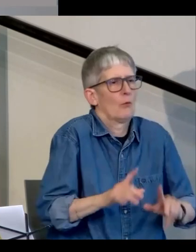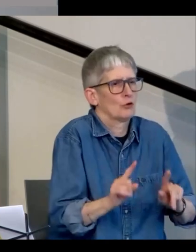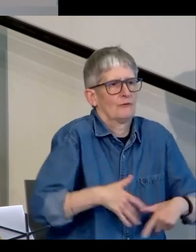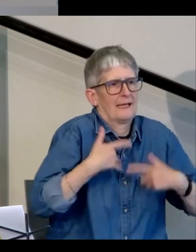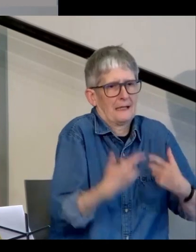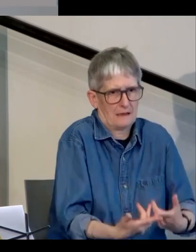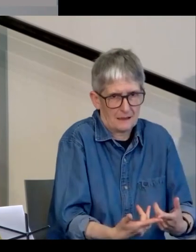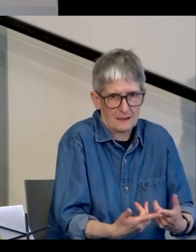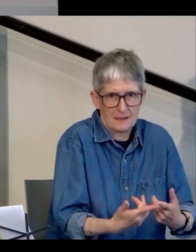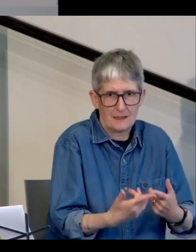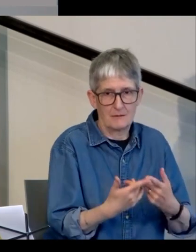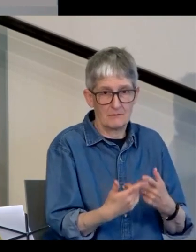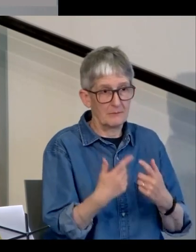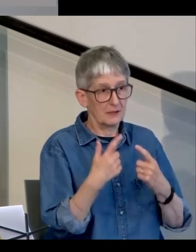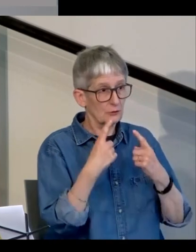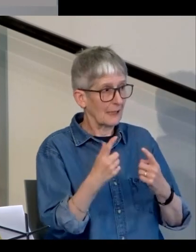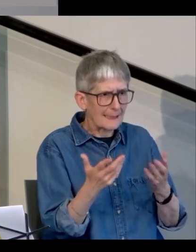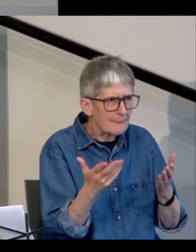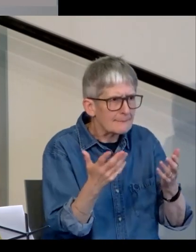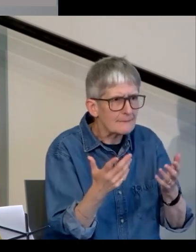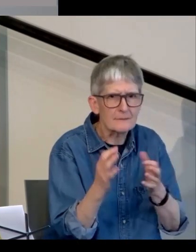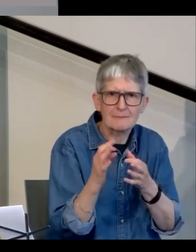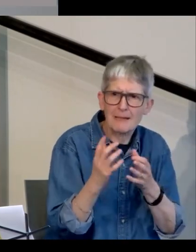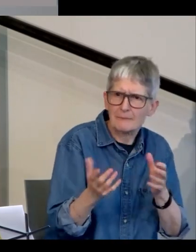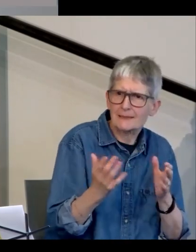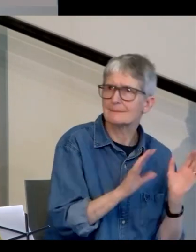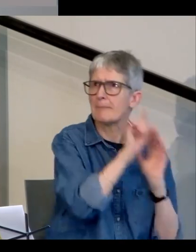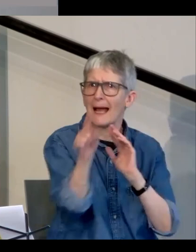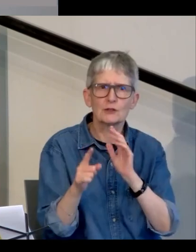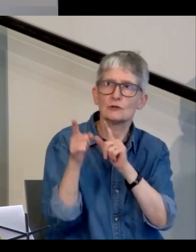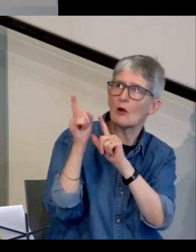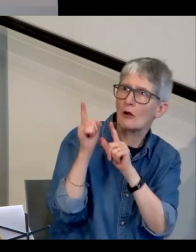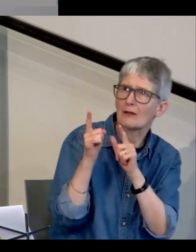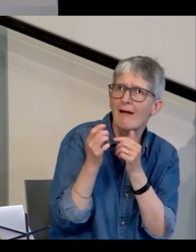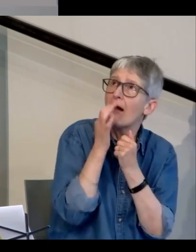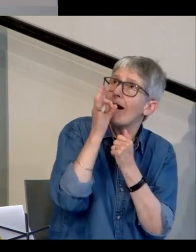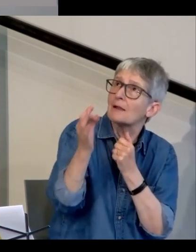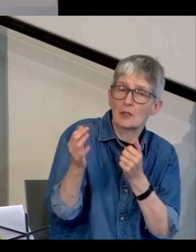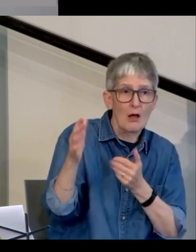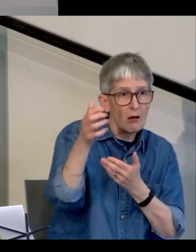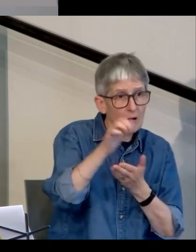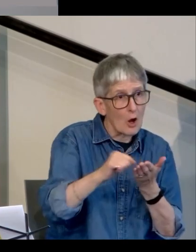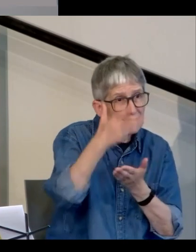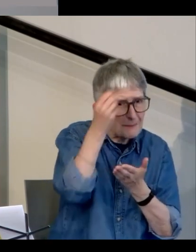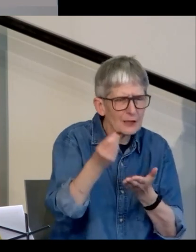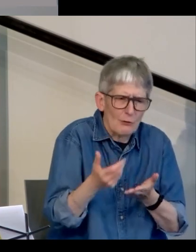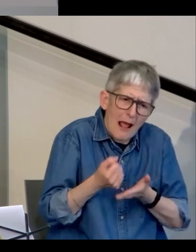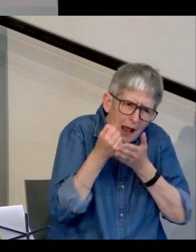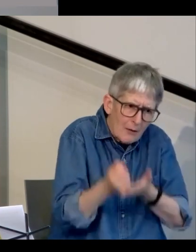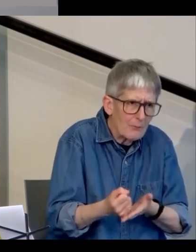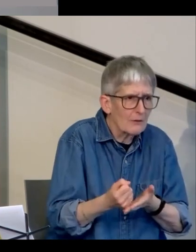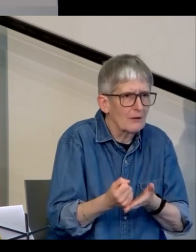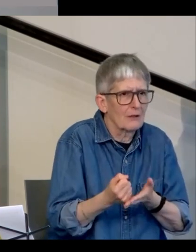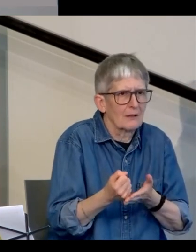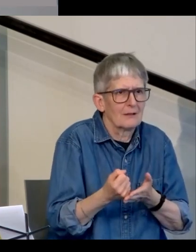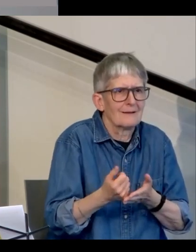day you decide to fan the fire of your relationship with Him, to ask the Holy Spirit to help you live out a